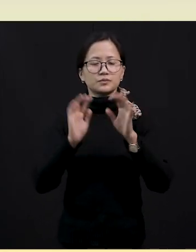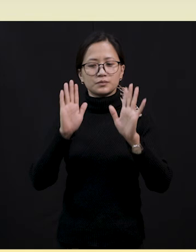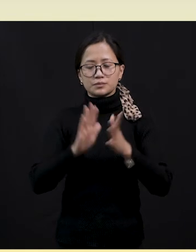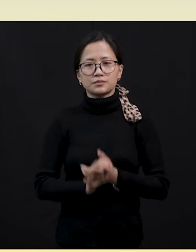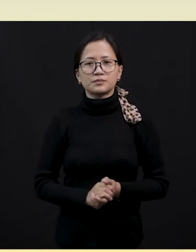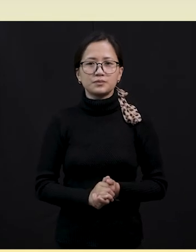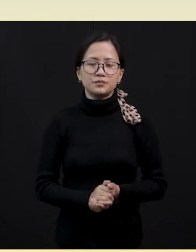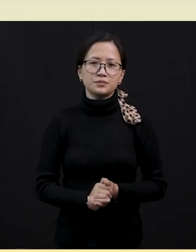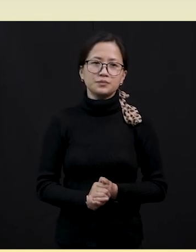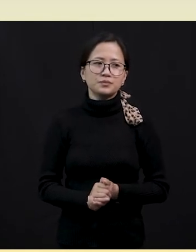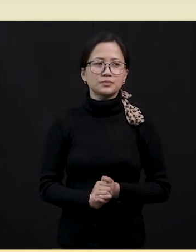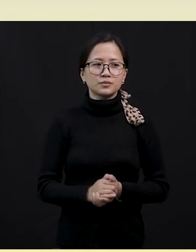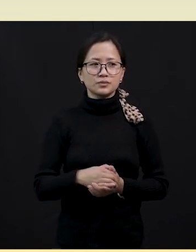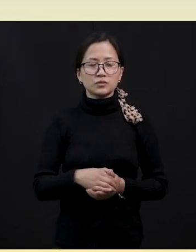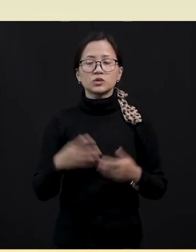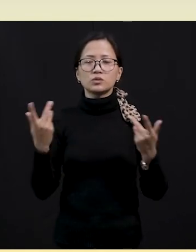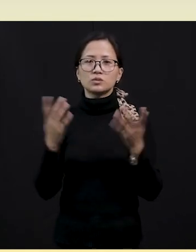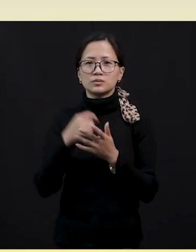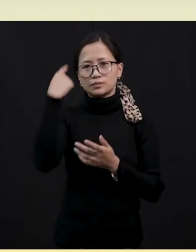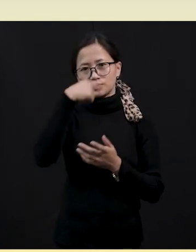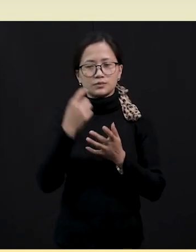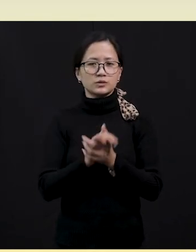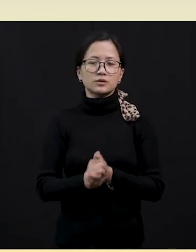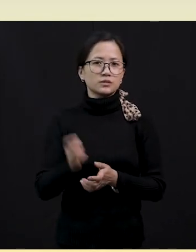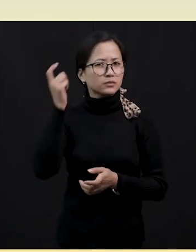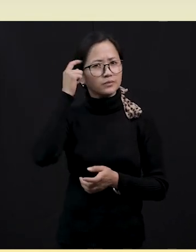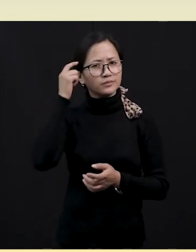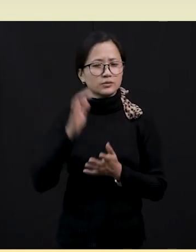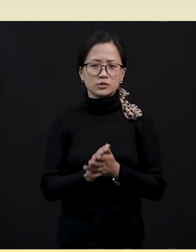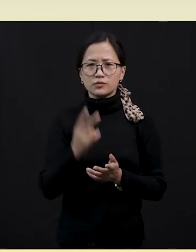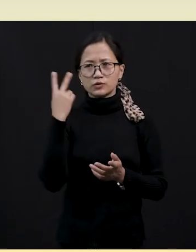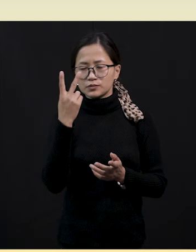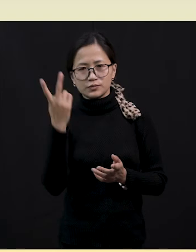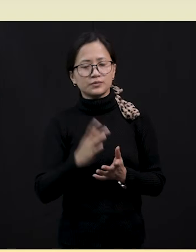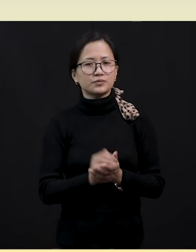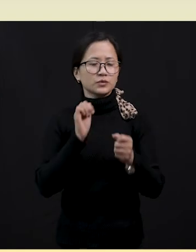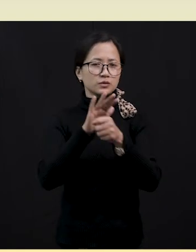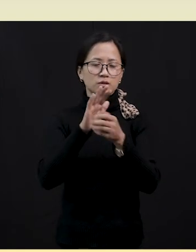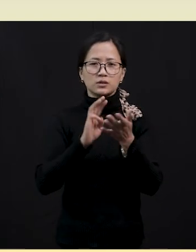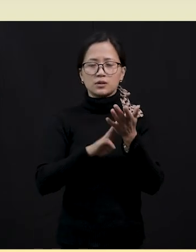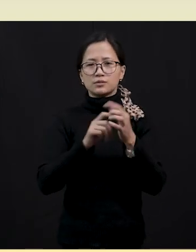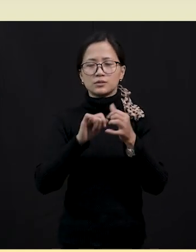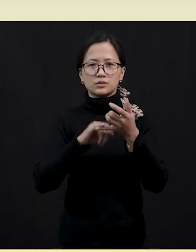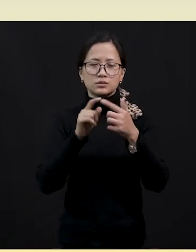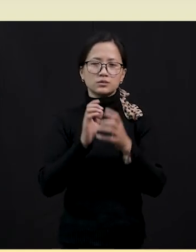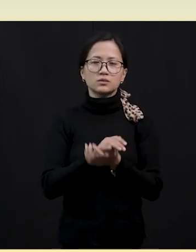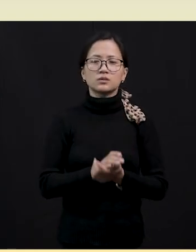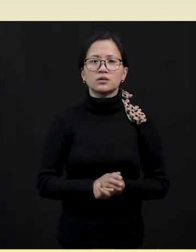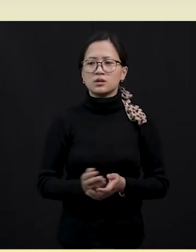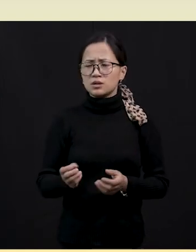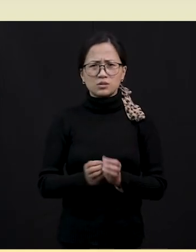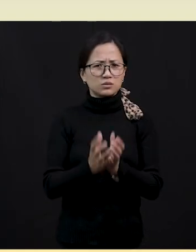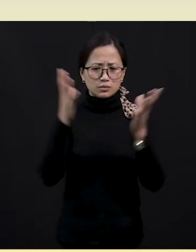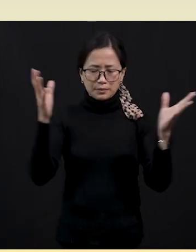for you. So, this is, who does the king think of visiting? Now, he sent messengers, and there are so many people